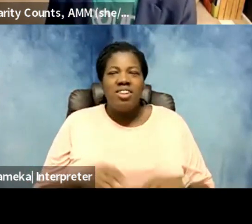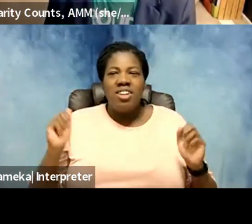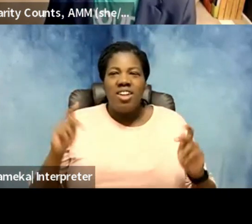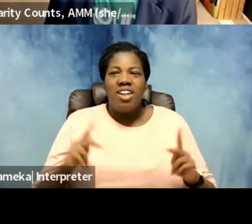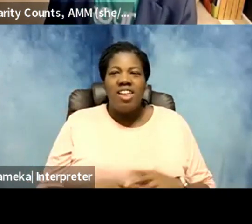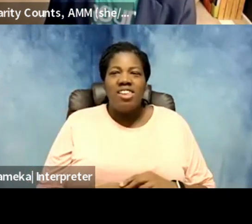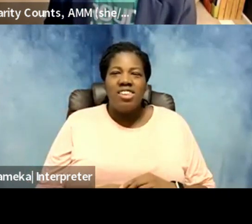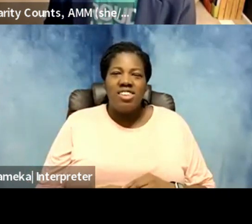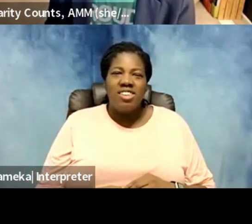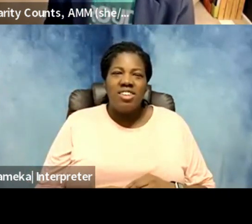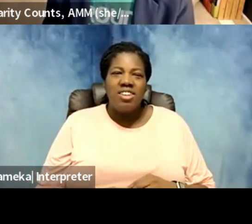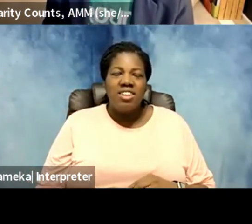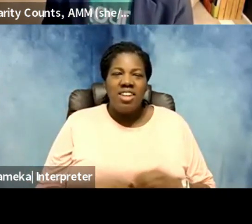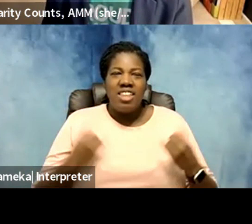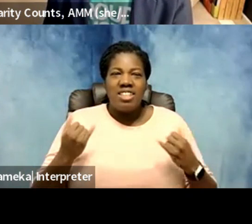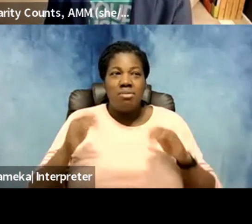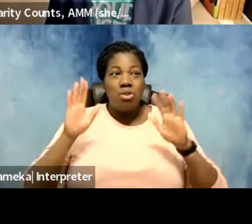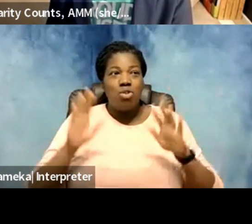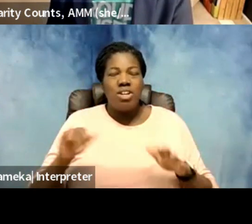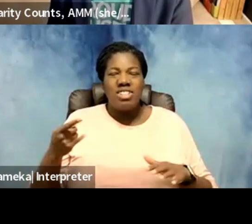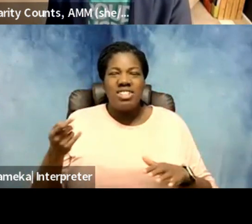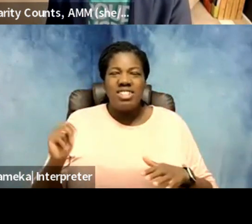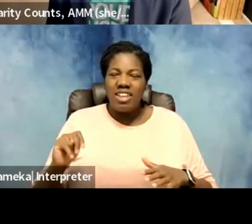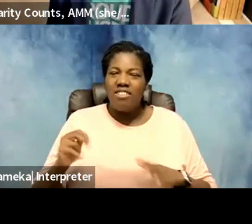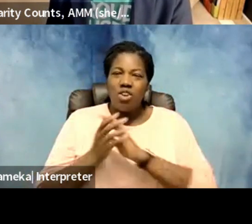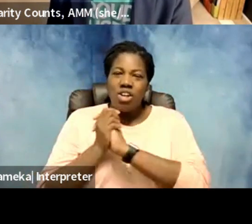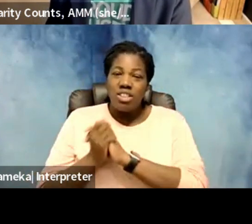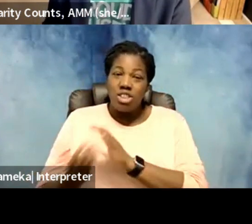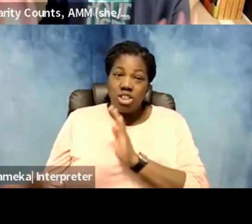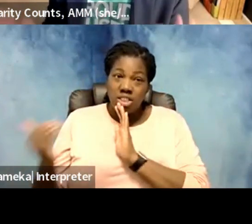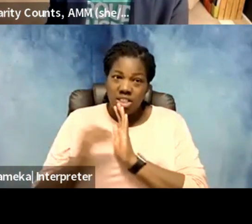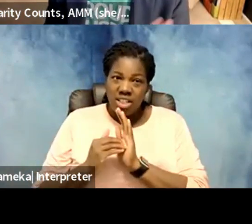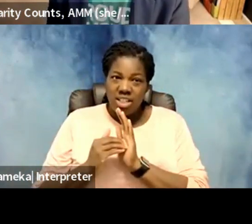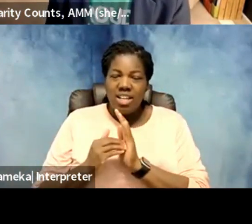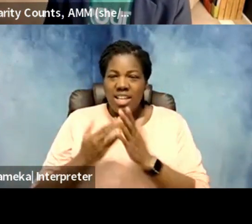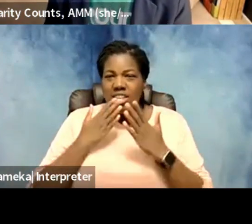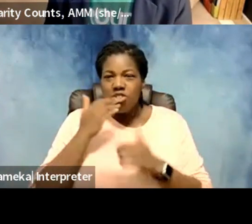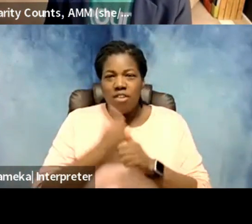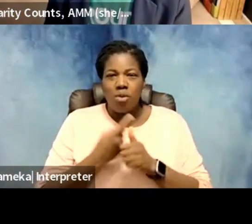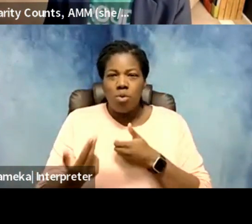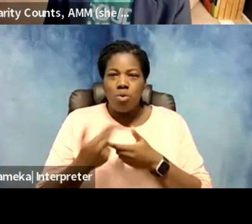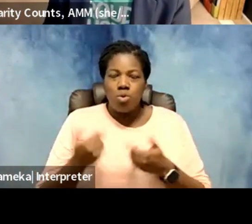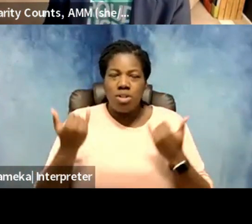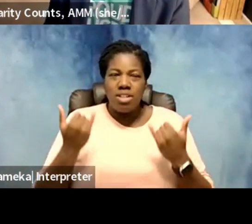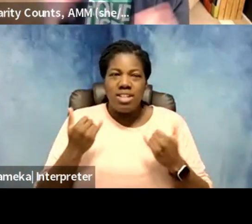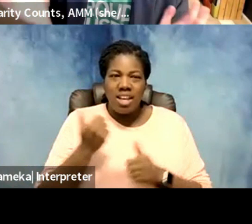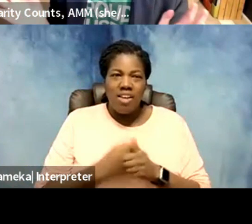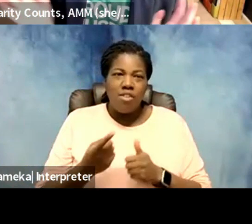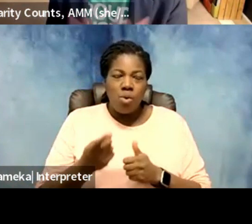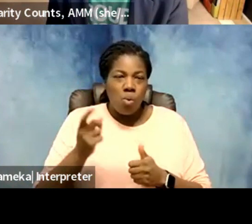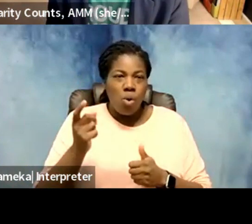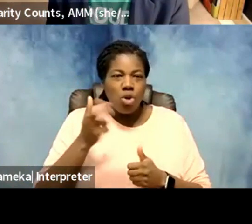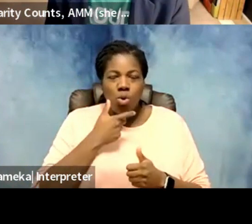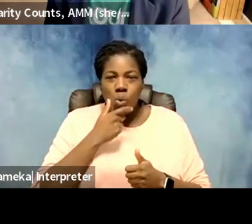well, this has been great. Stephen, congratulations again. And thanks to everybody who could join us this evening and to everyone who listens